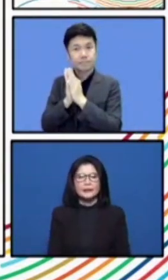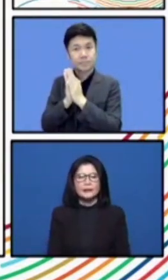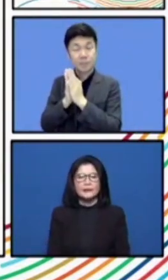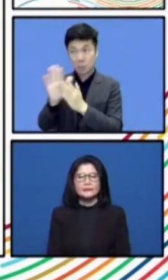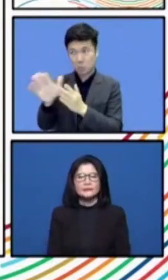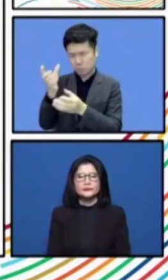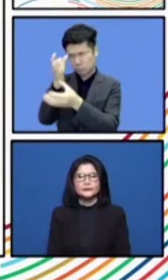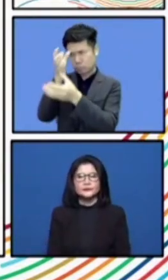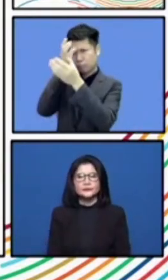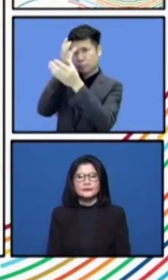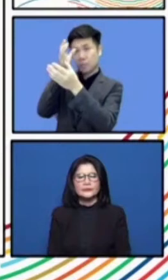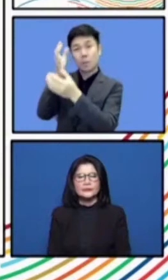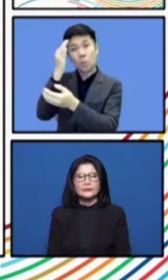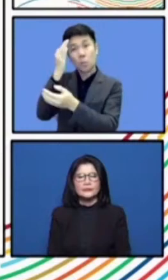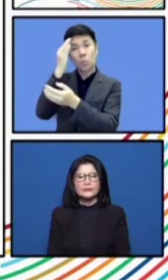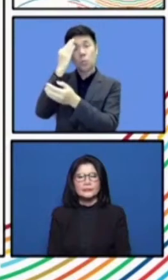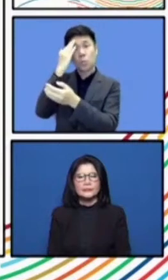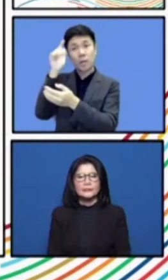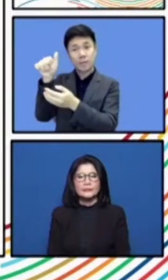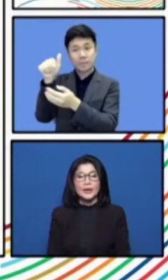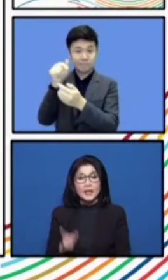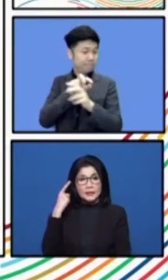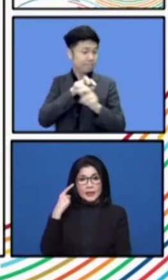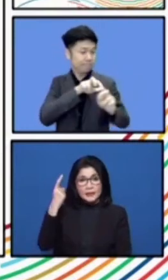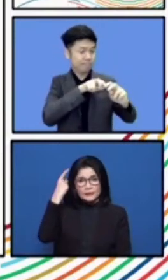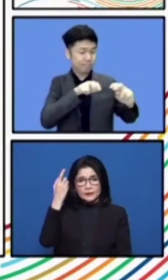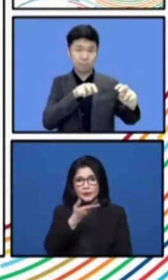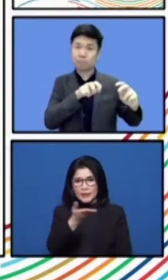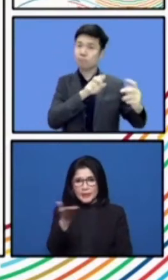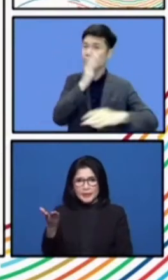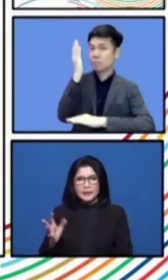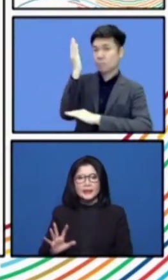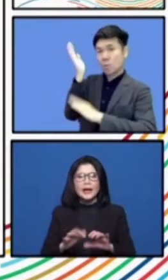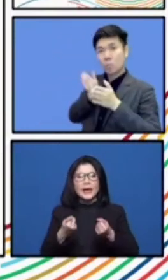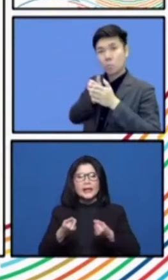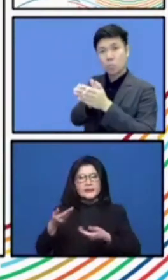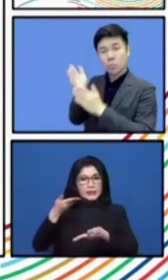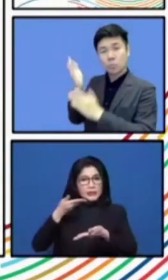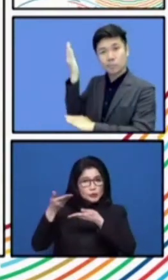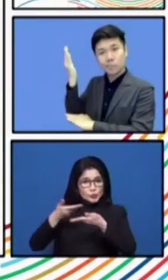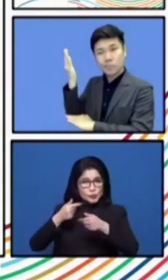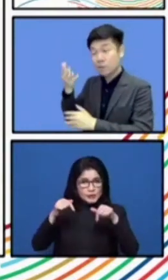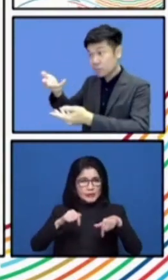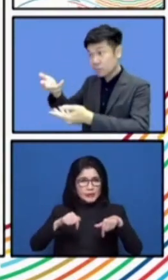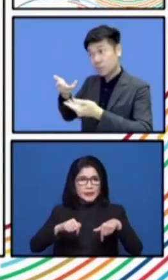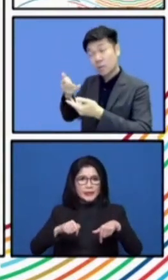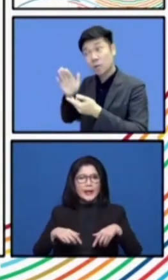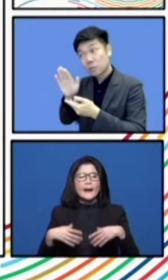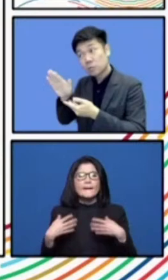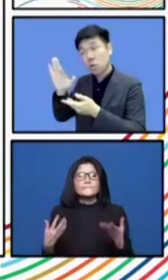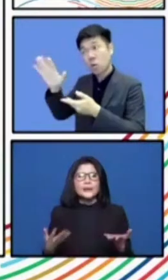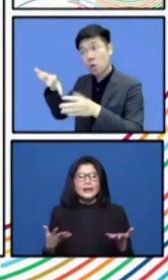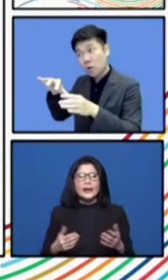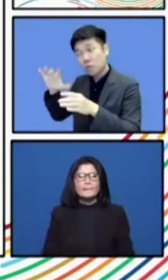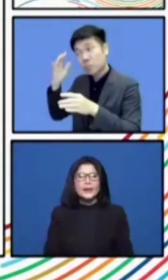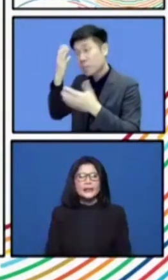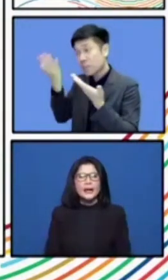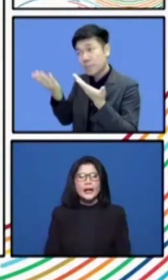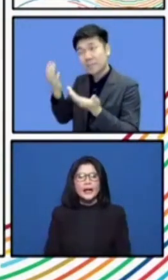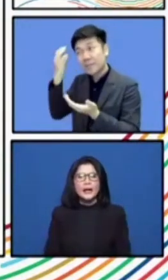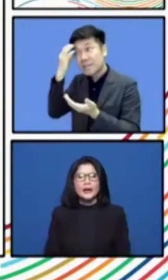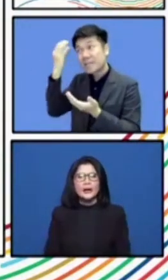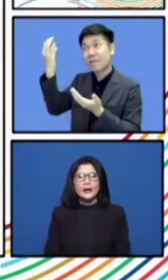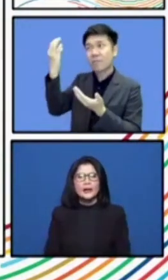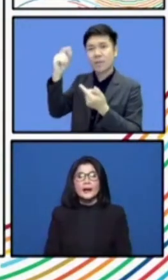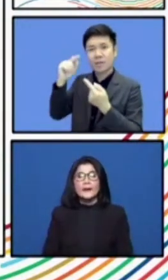building on the panel discussion so far would you share with us your thoughts on how governments and other stakeholders can work together better